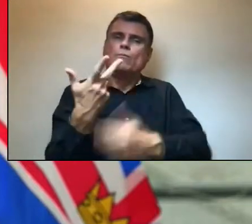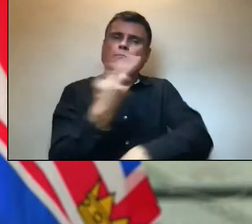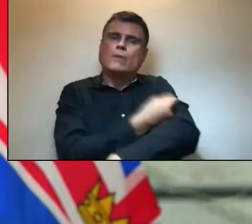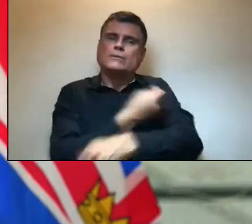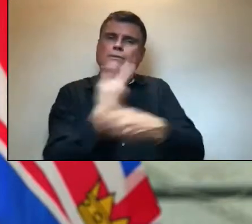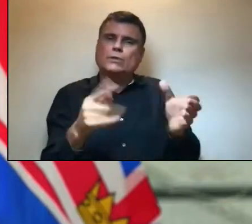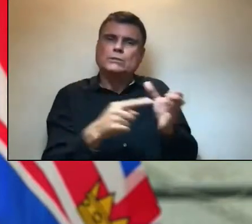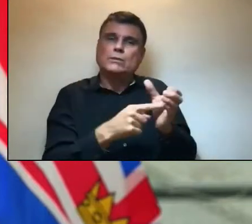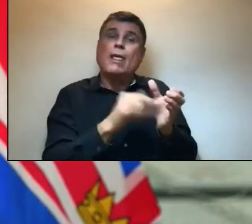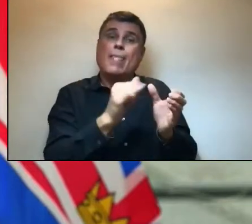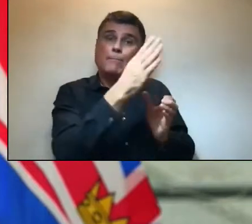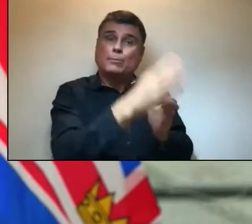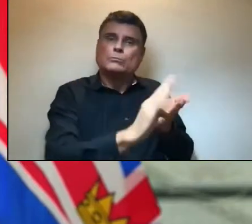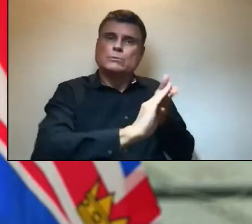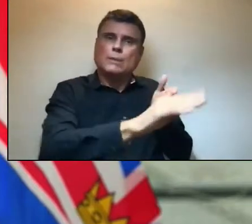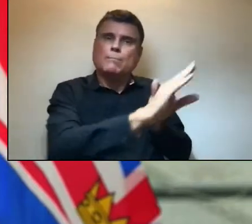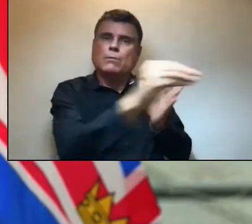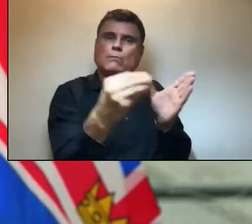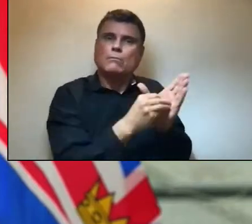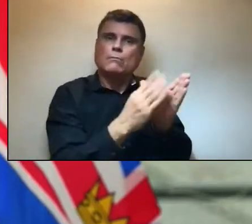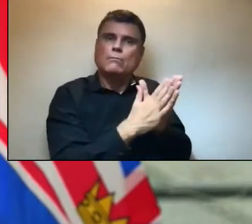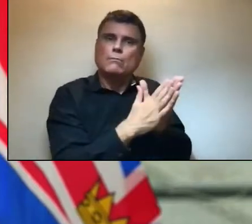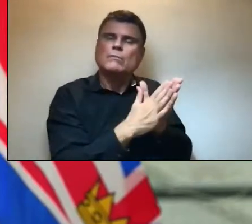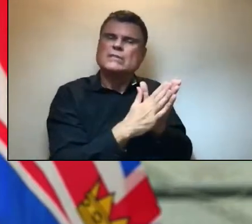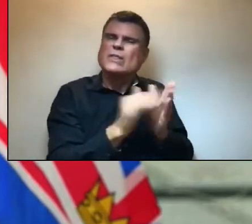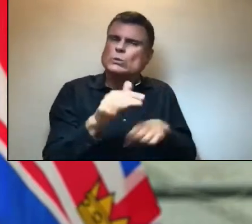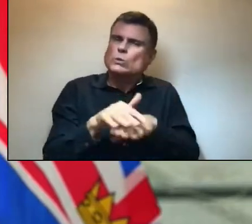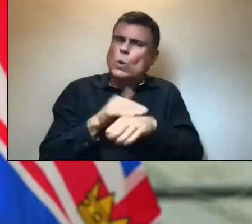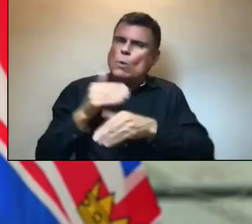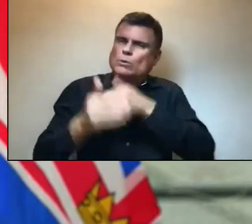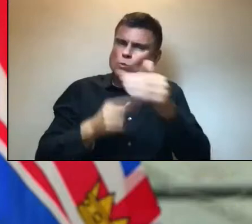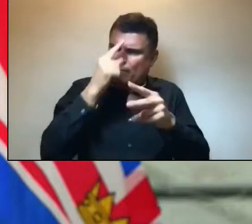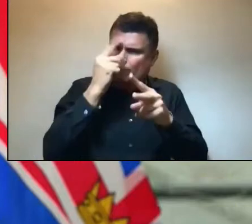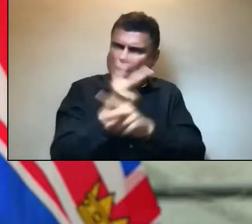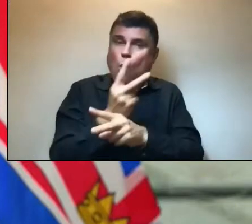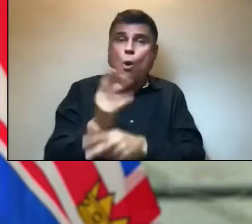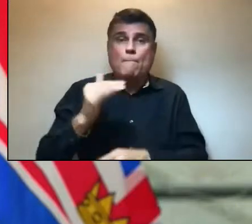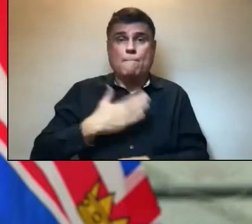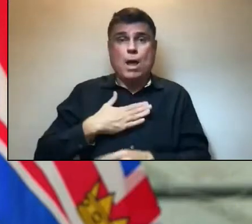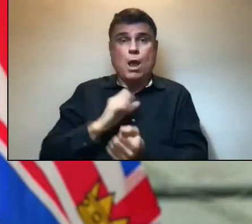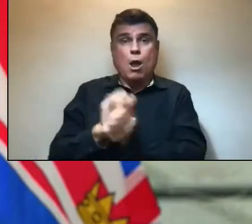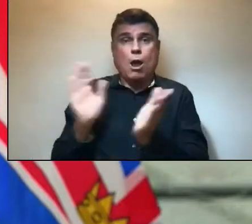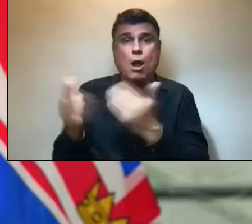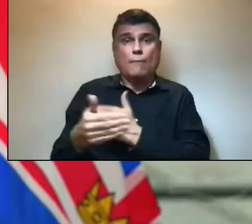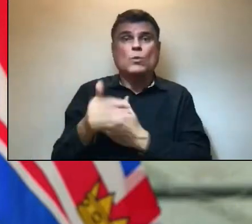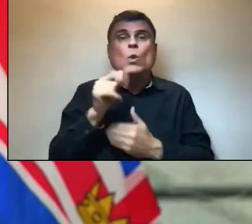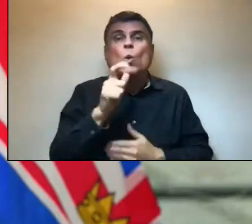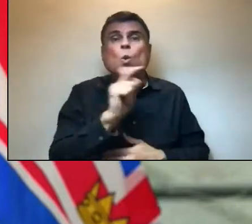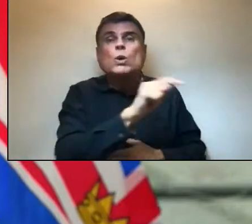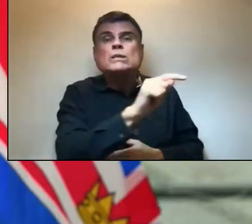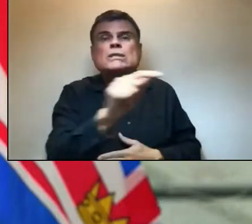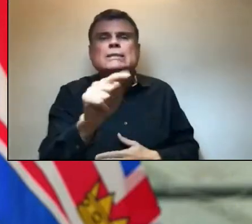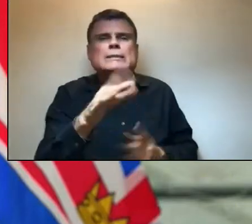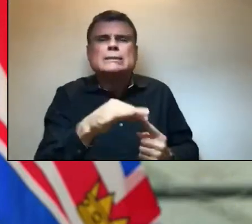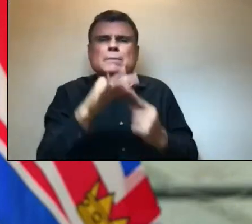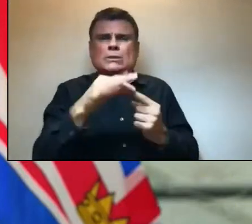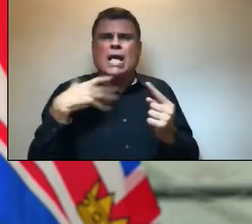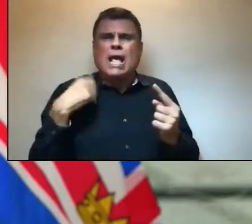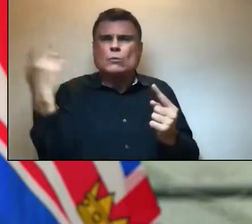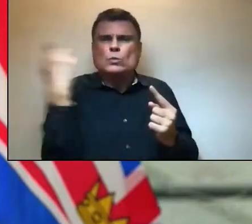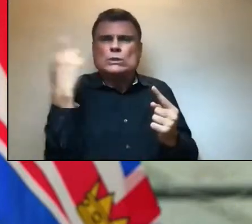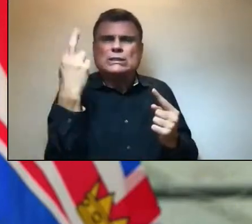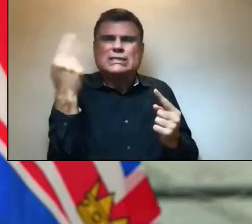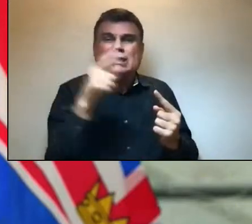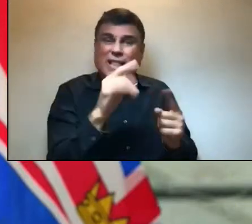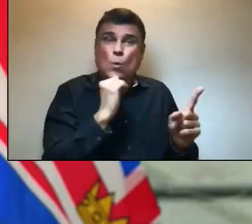a slow process, and I know my office has been in contact with a few people who are in a similar situation. And if she received a